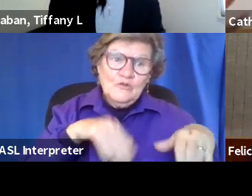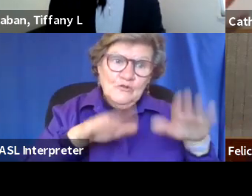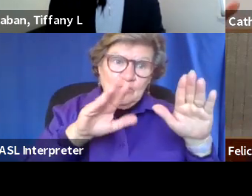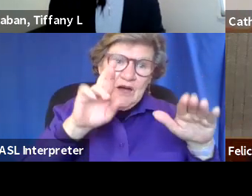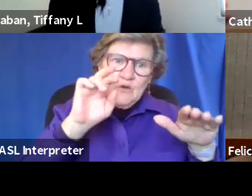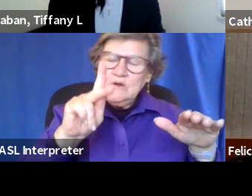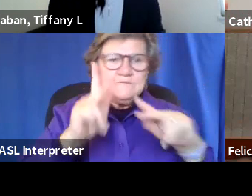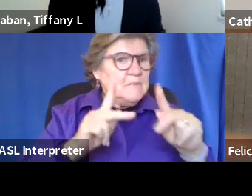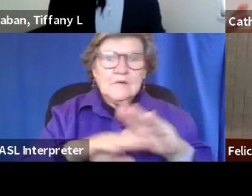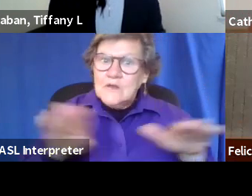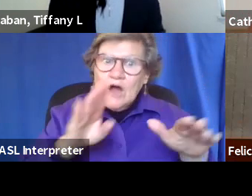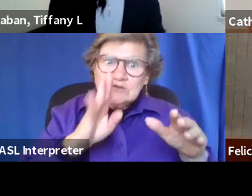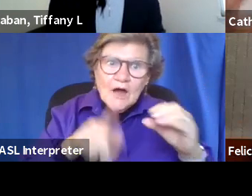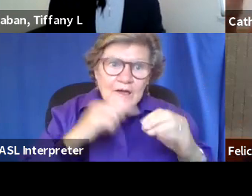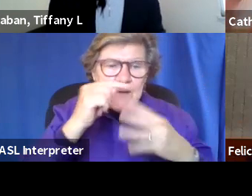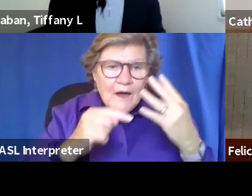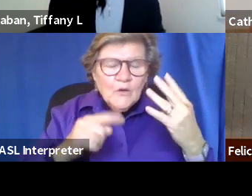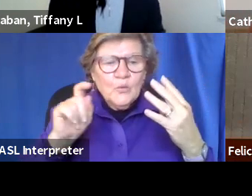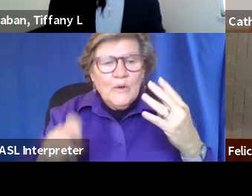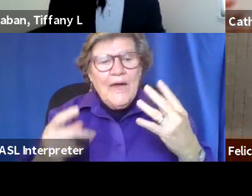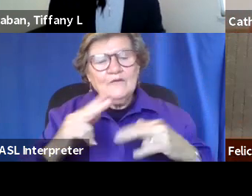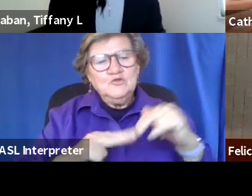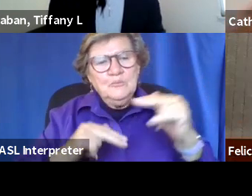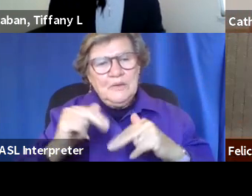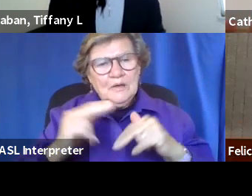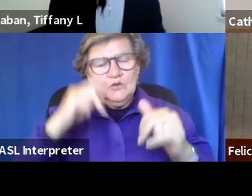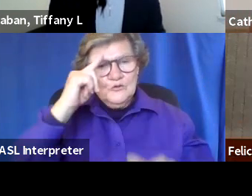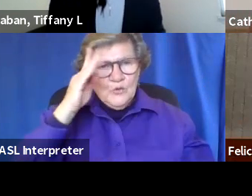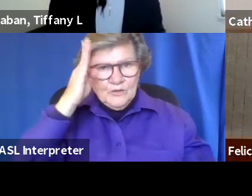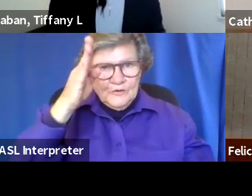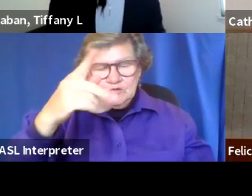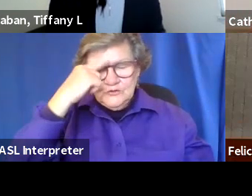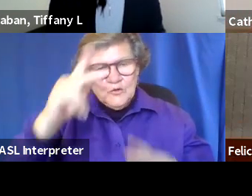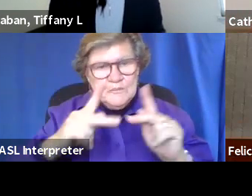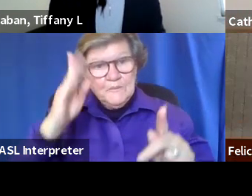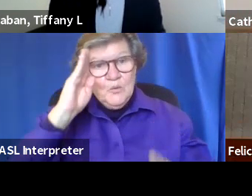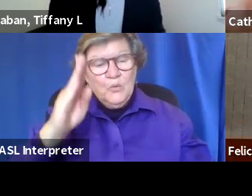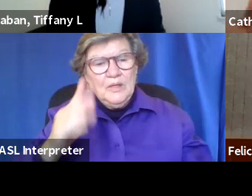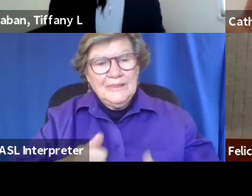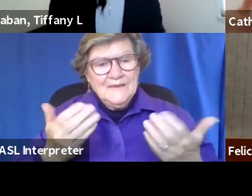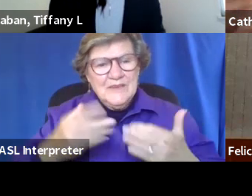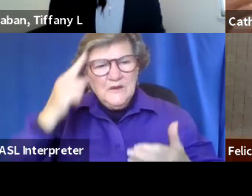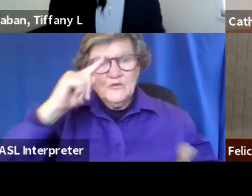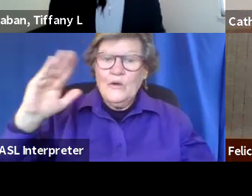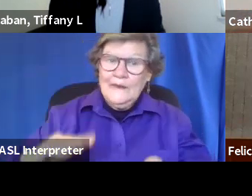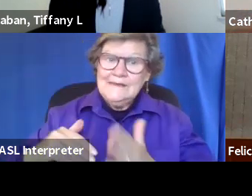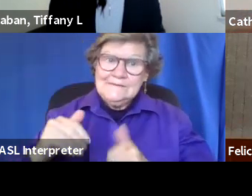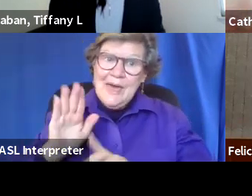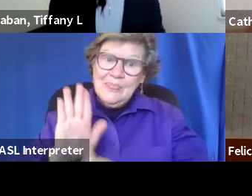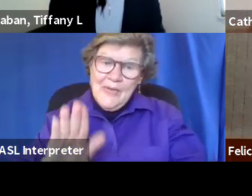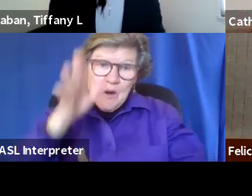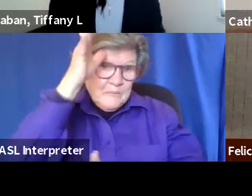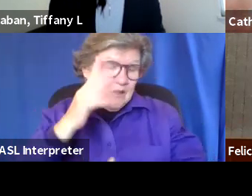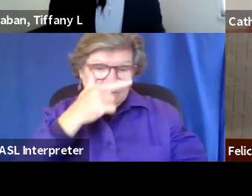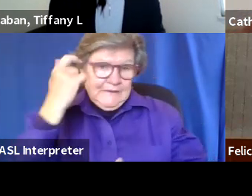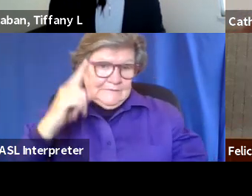about these things. We have to actually build resilient infrastructure for the future, for people who are going to live here for maybe even less than their parents are, because they just can't